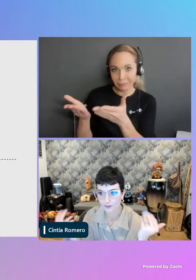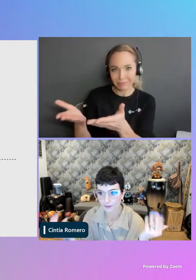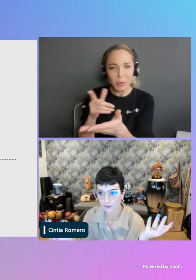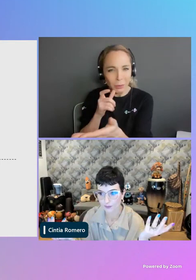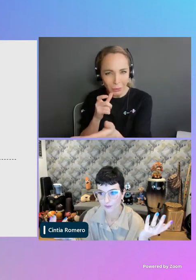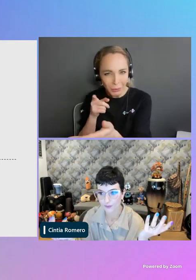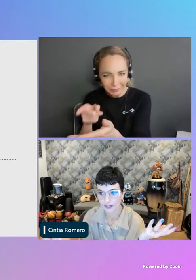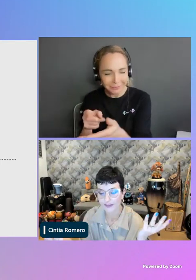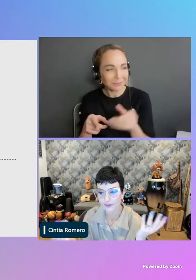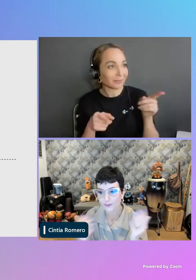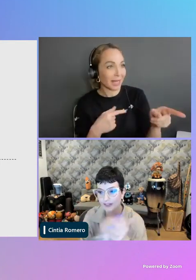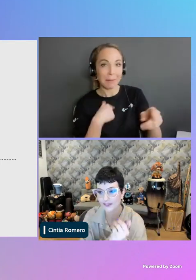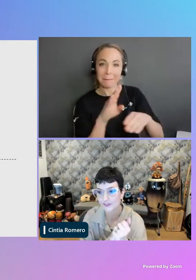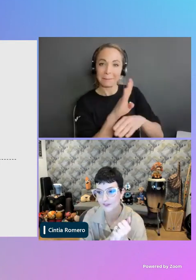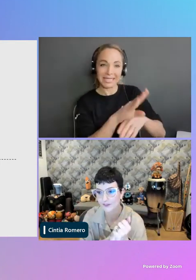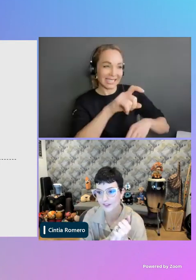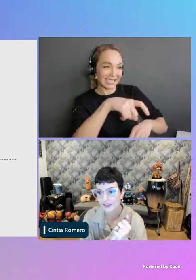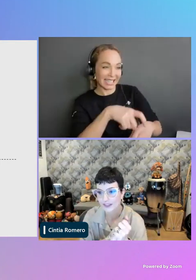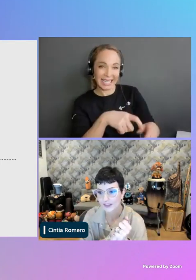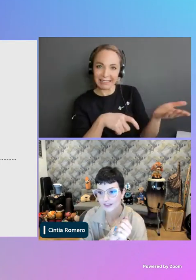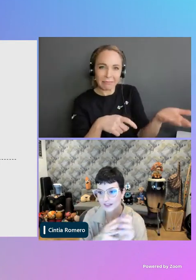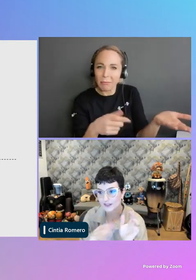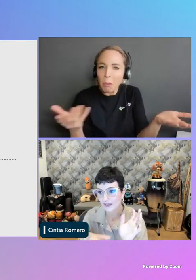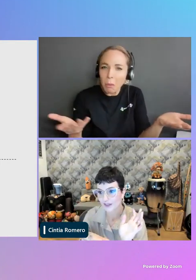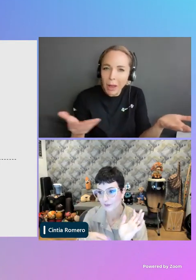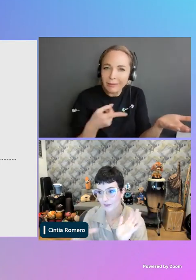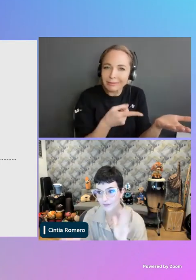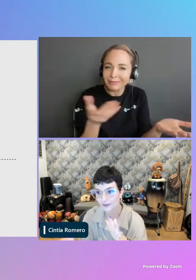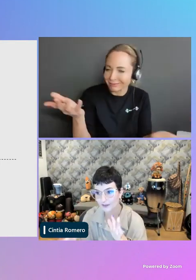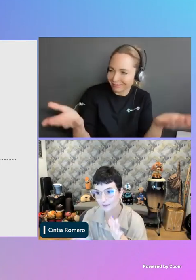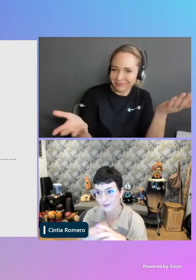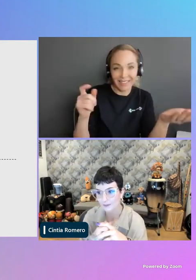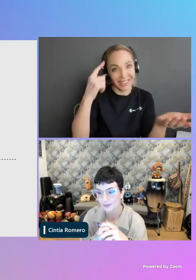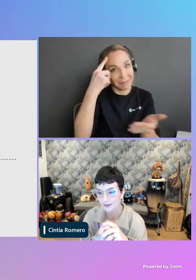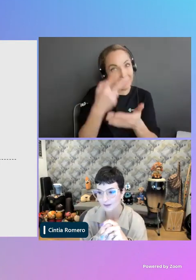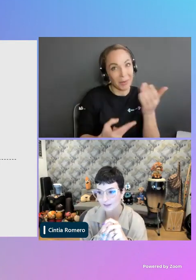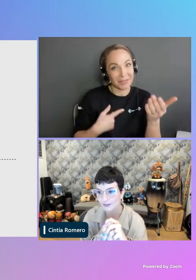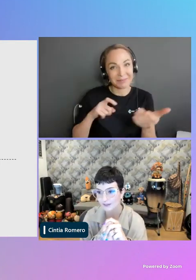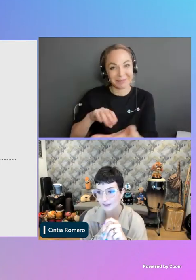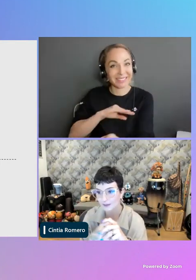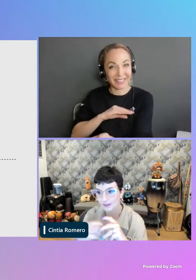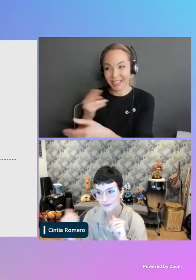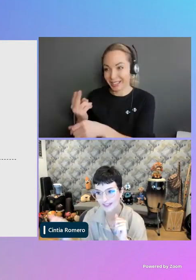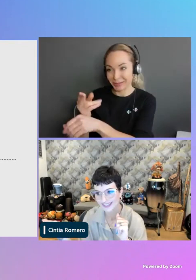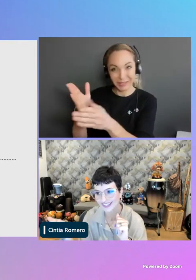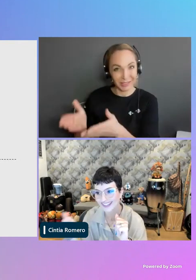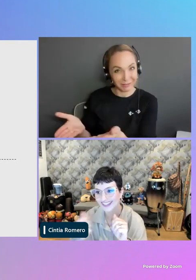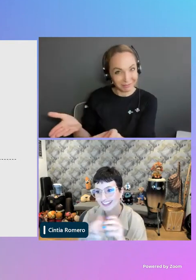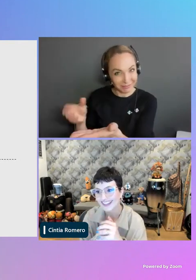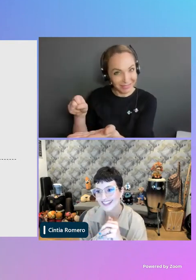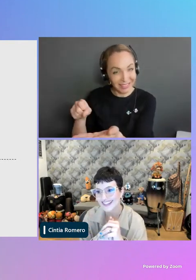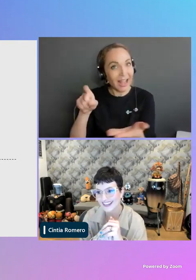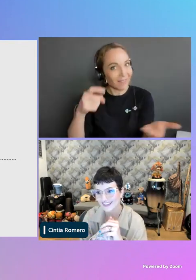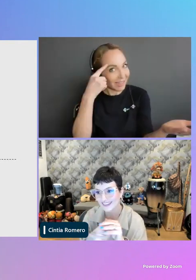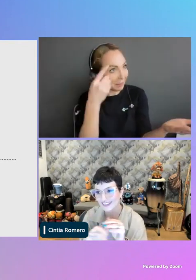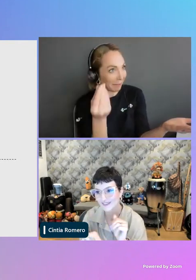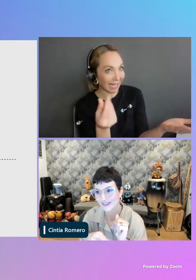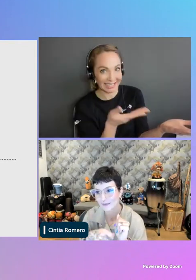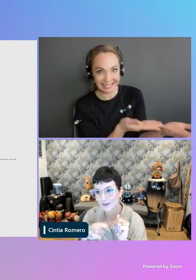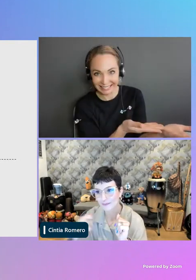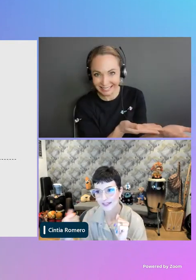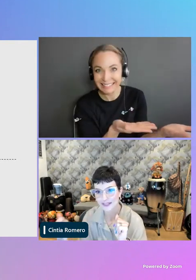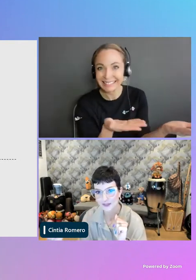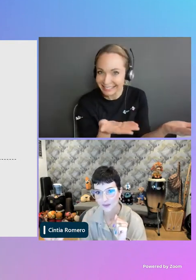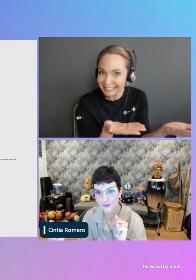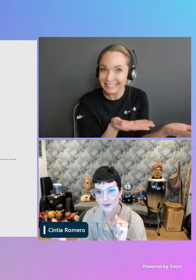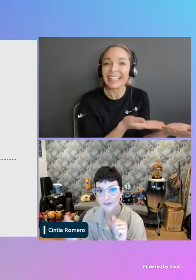need to think on both, right? We need to satisfy our users, but we also need to think about the money side, and we need to think